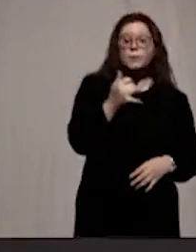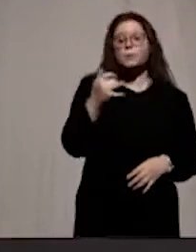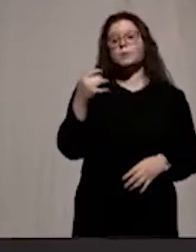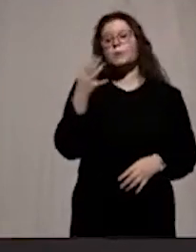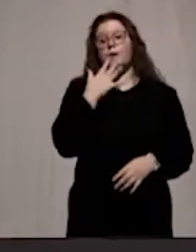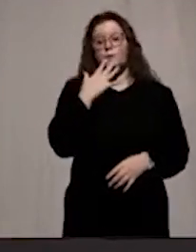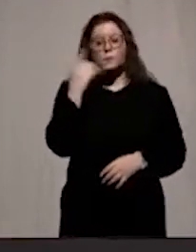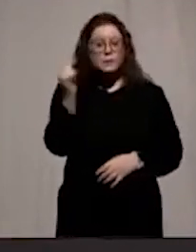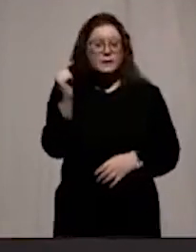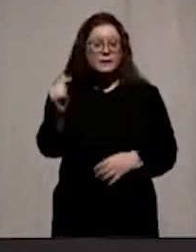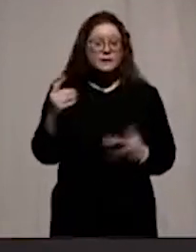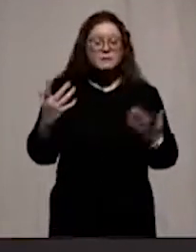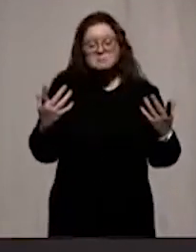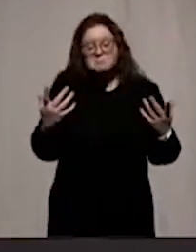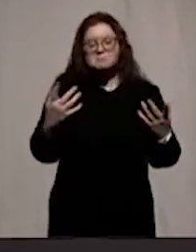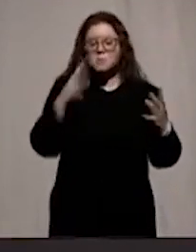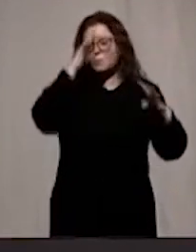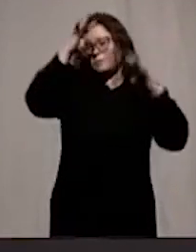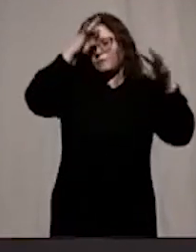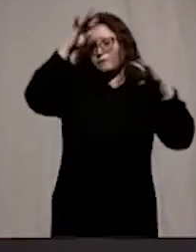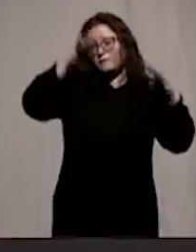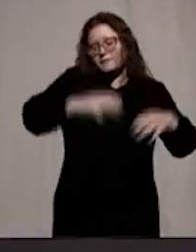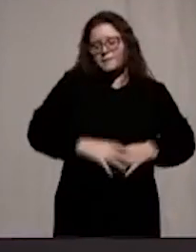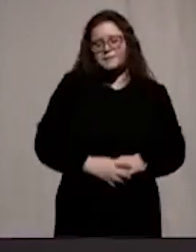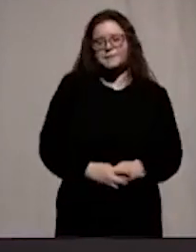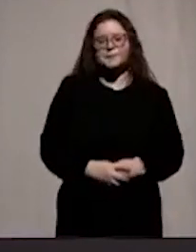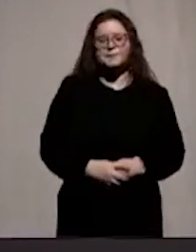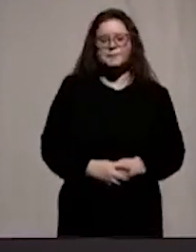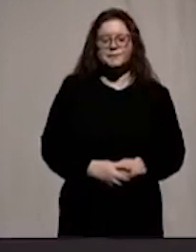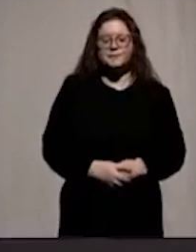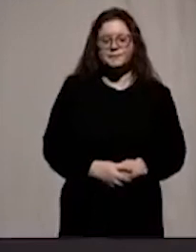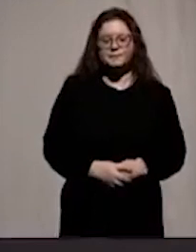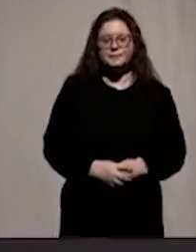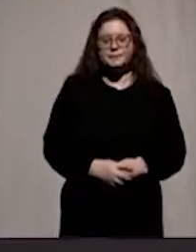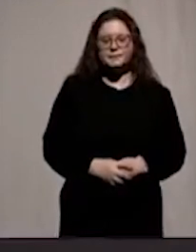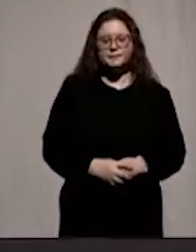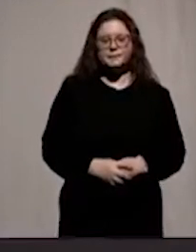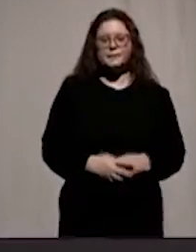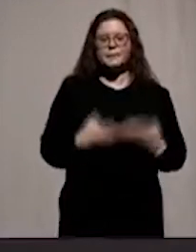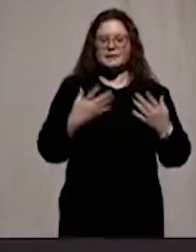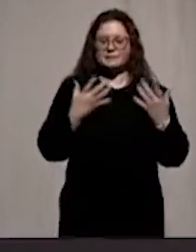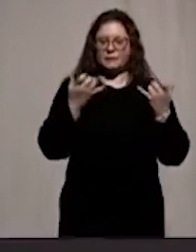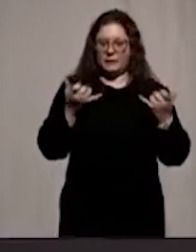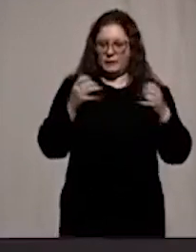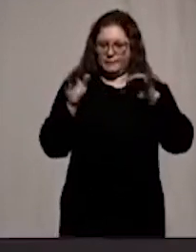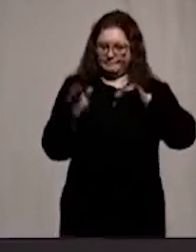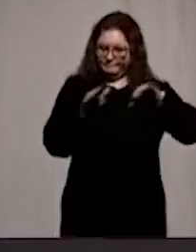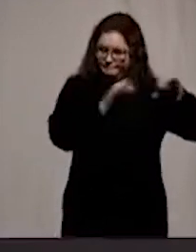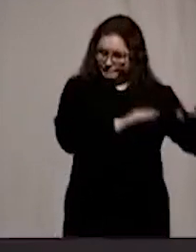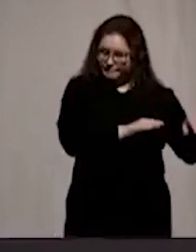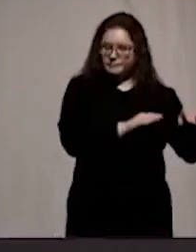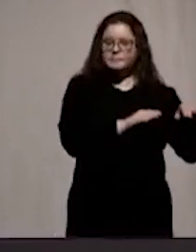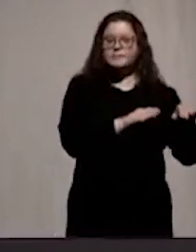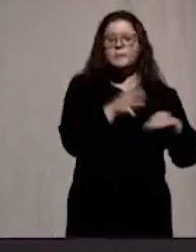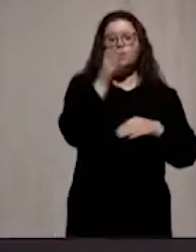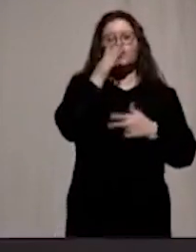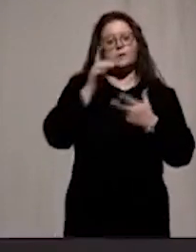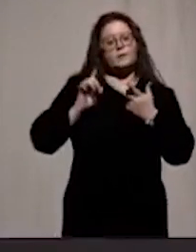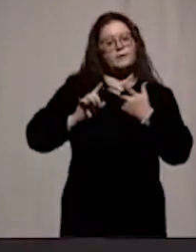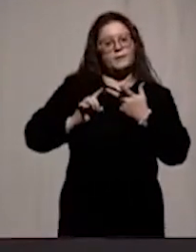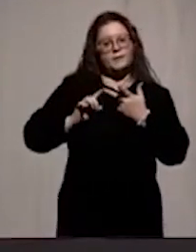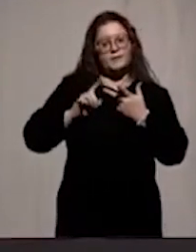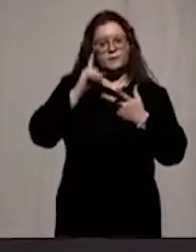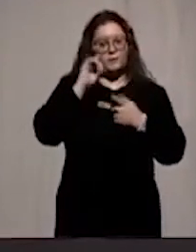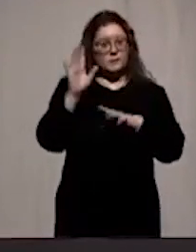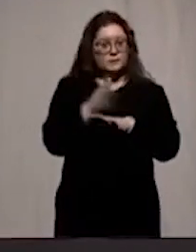that. But using that, or putting that aside for a moment, we're going to go into the third part of